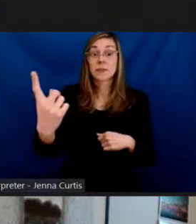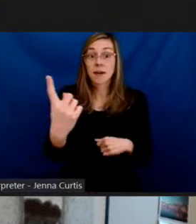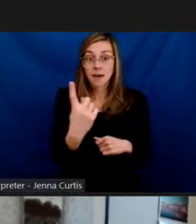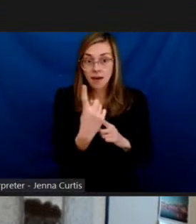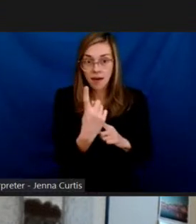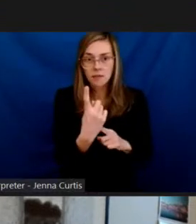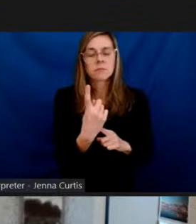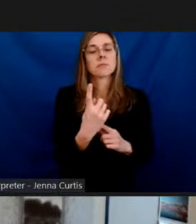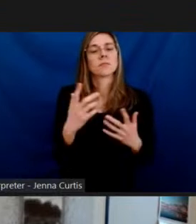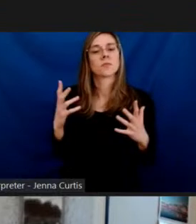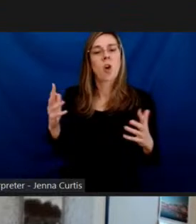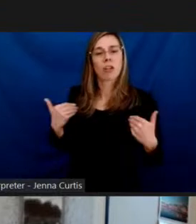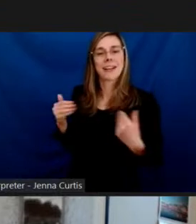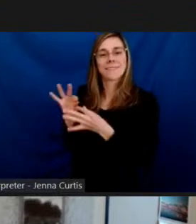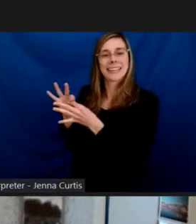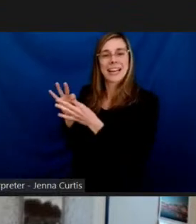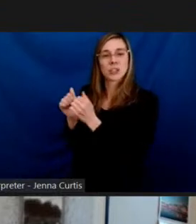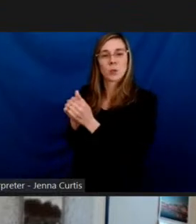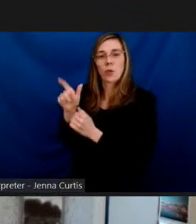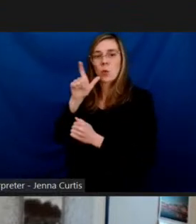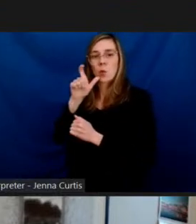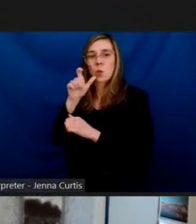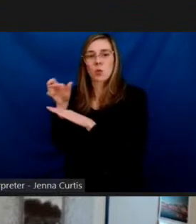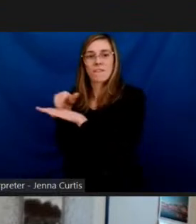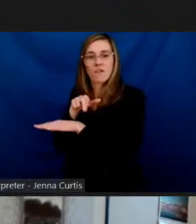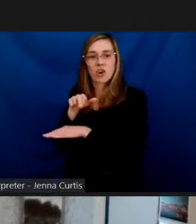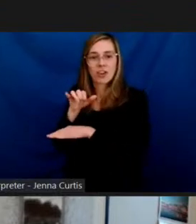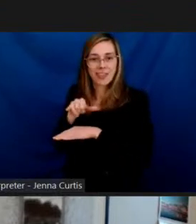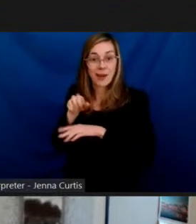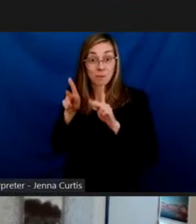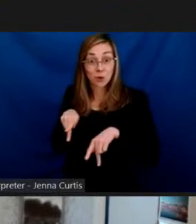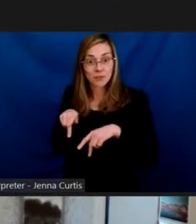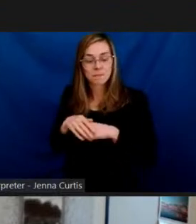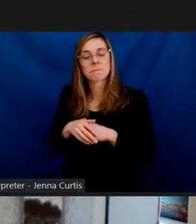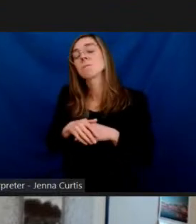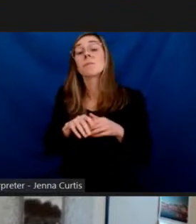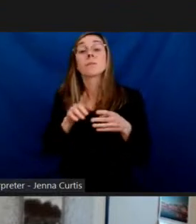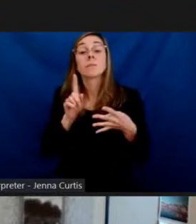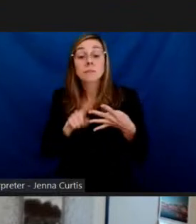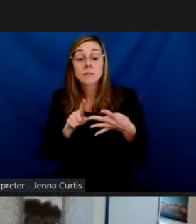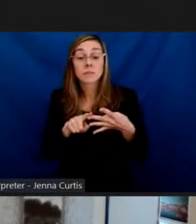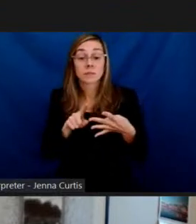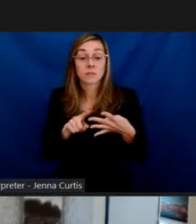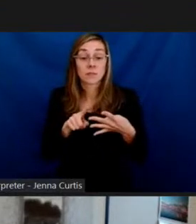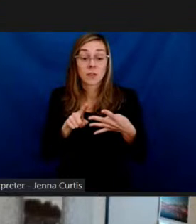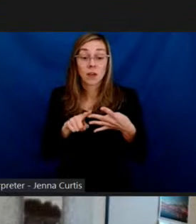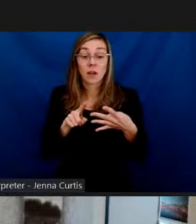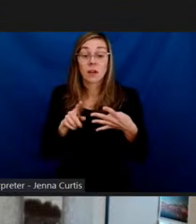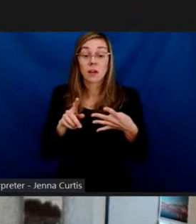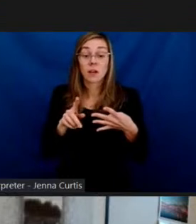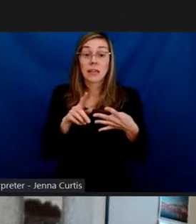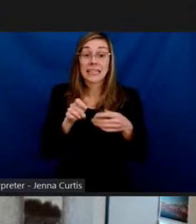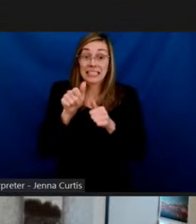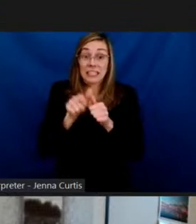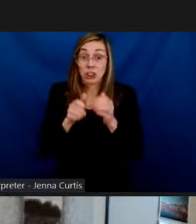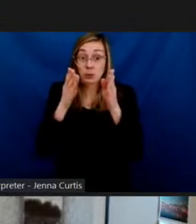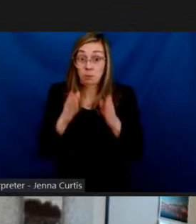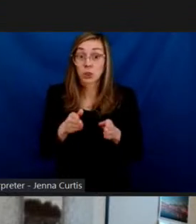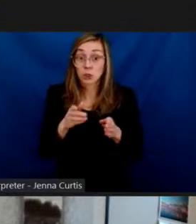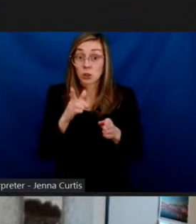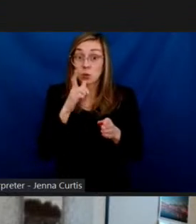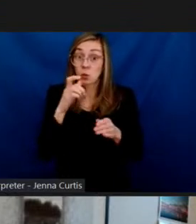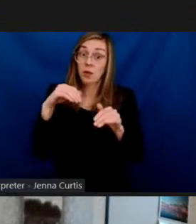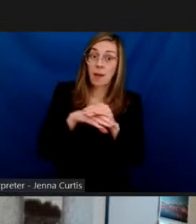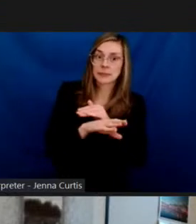really strong point for us. The second is that every resident of a Safe Sleep Village receives a full intake. Inside of